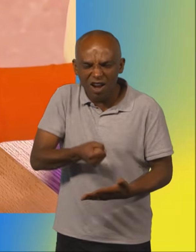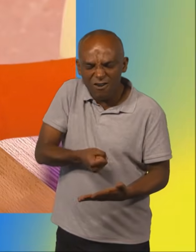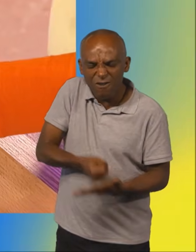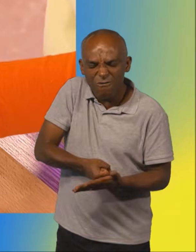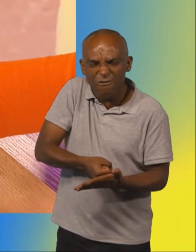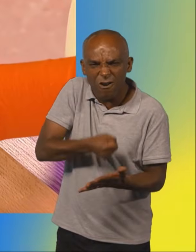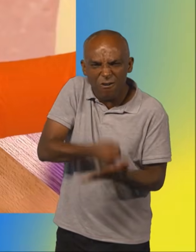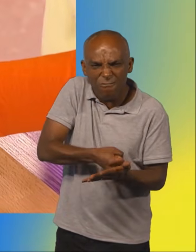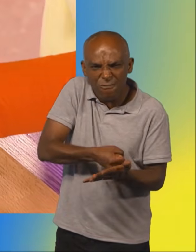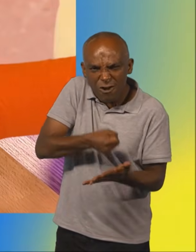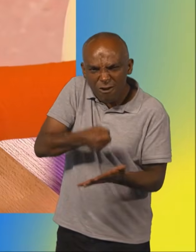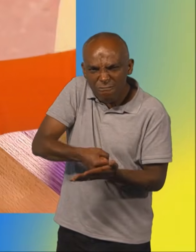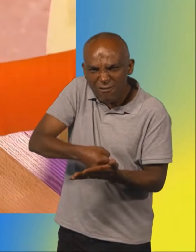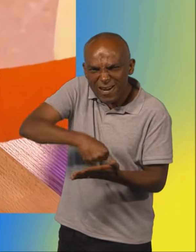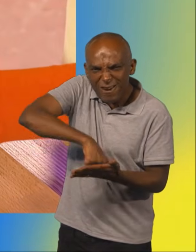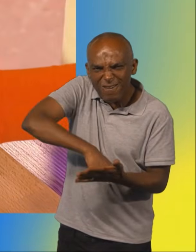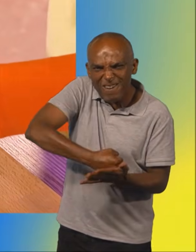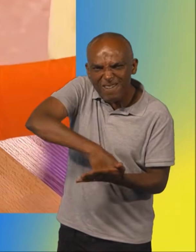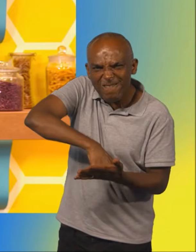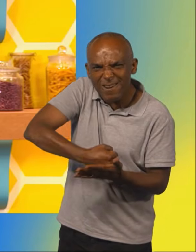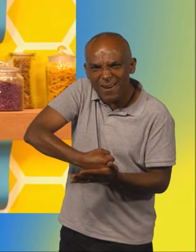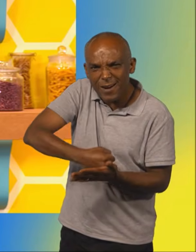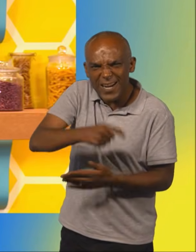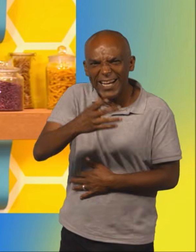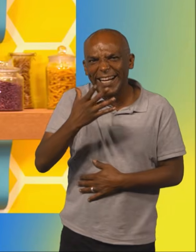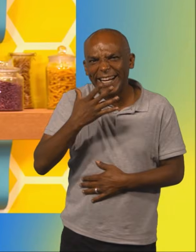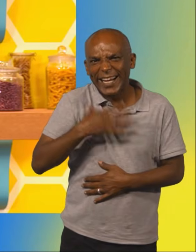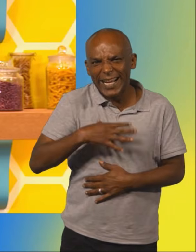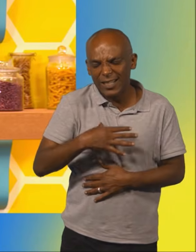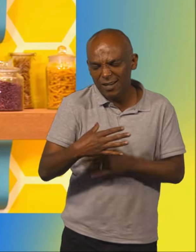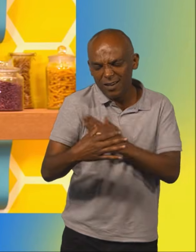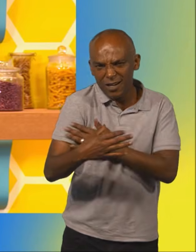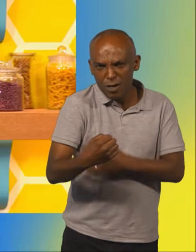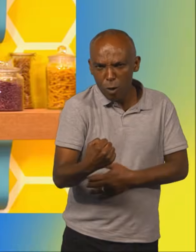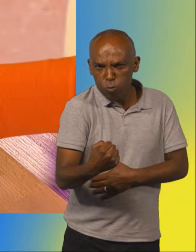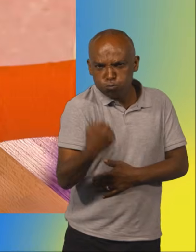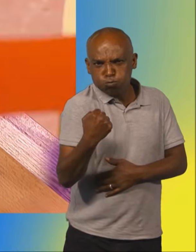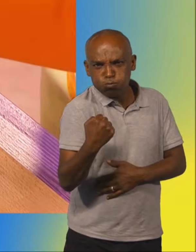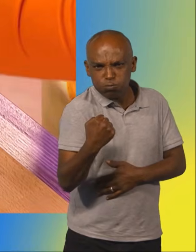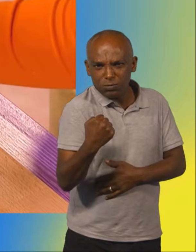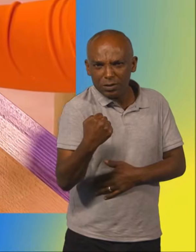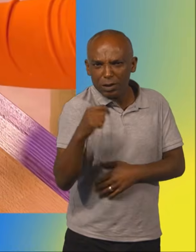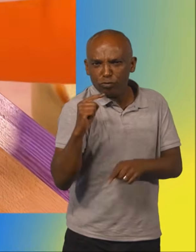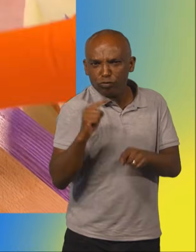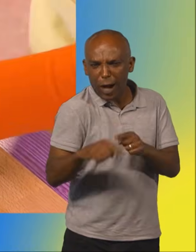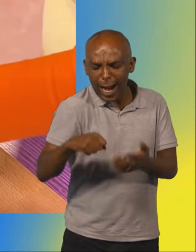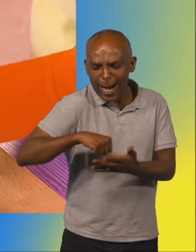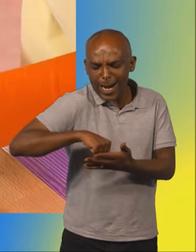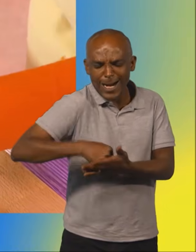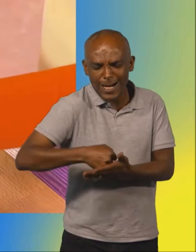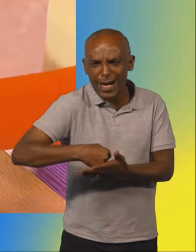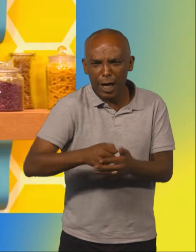You're going to need a bit of arm power for this. Try to break down the kidney beans.